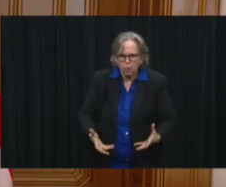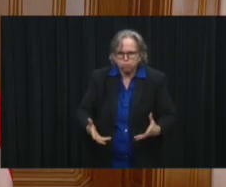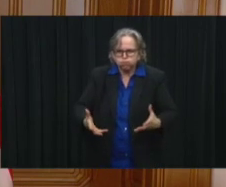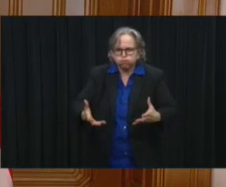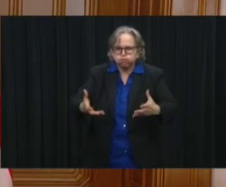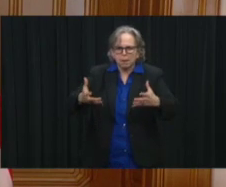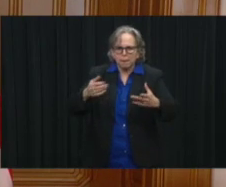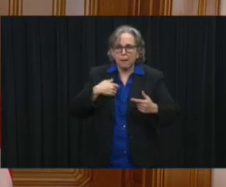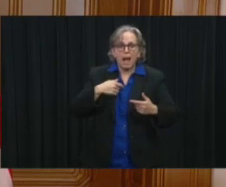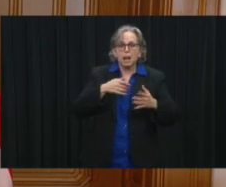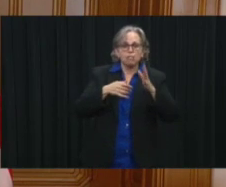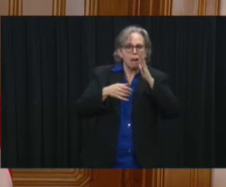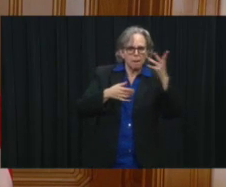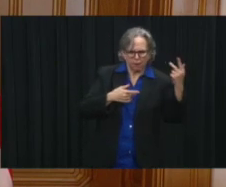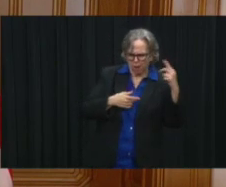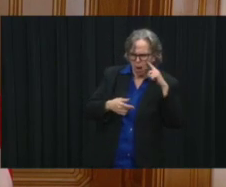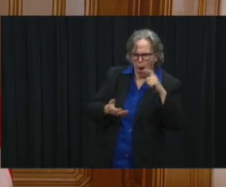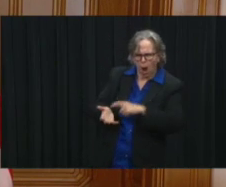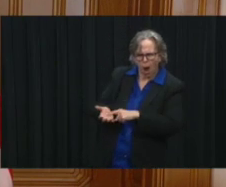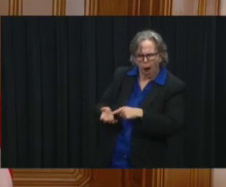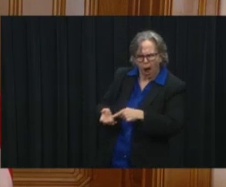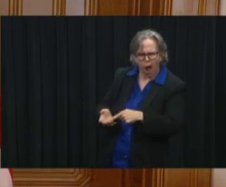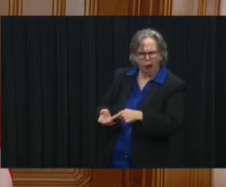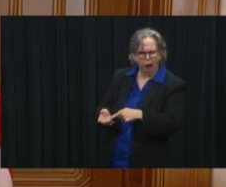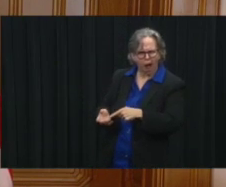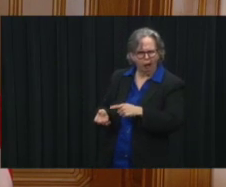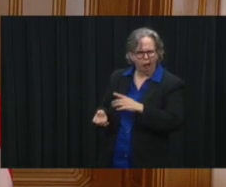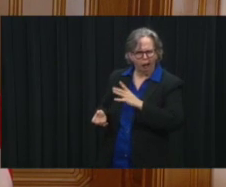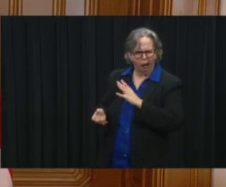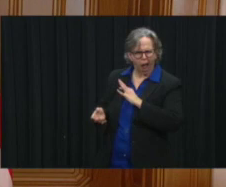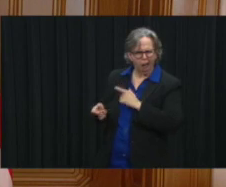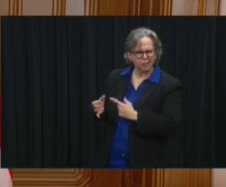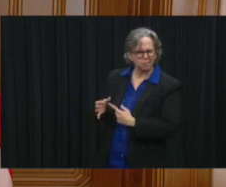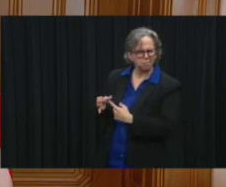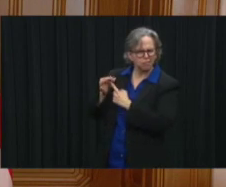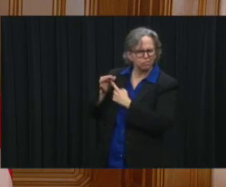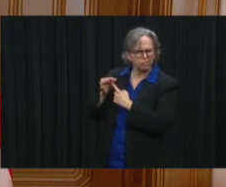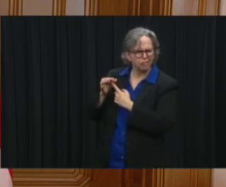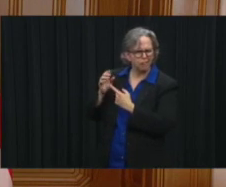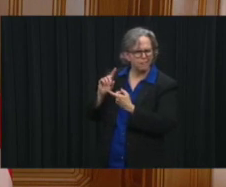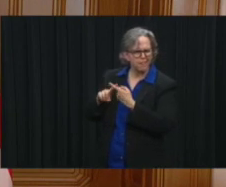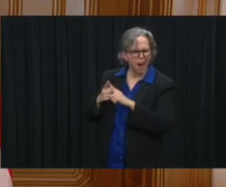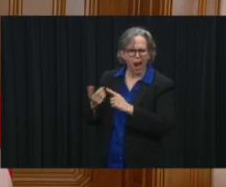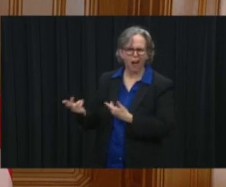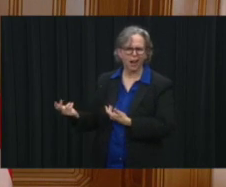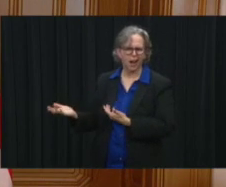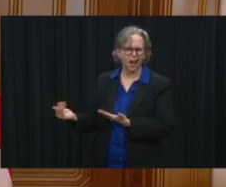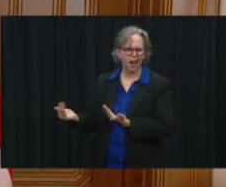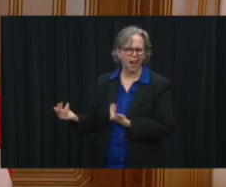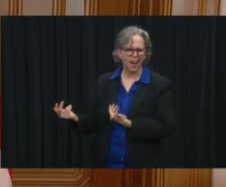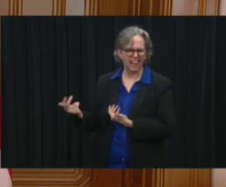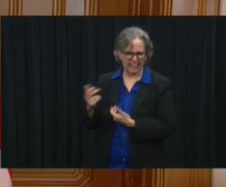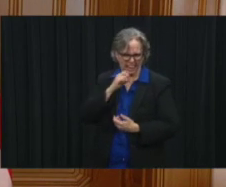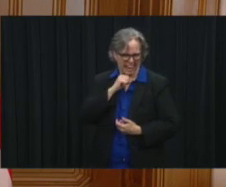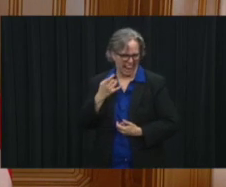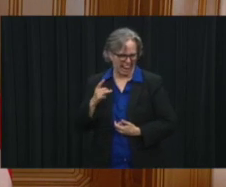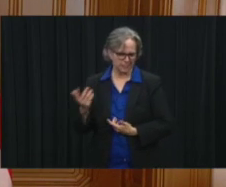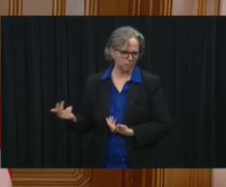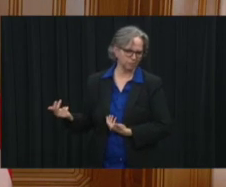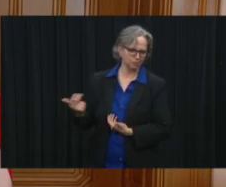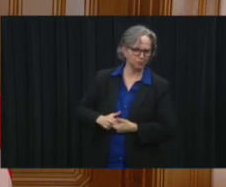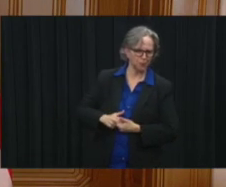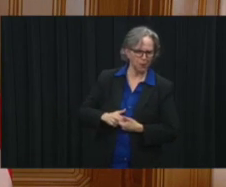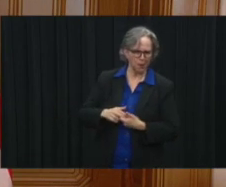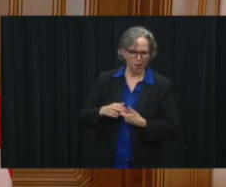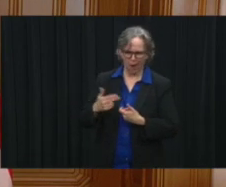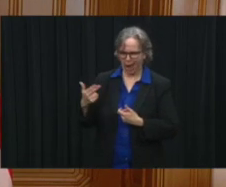said, "That guy's special." And they put him to work when he was 18, right out of high school, and did a